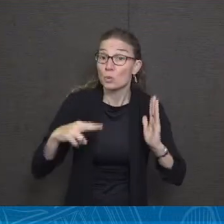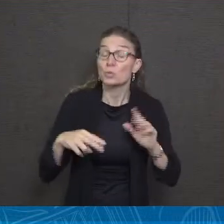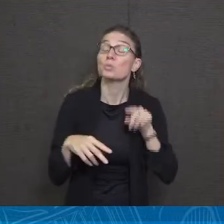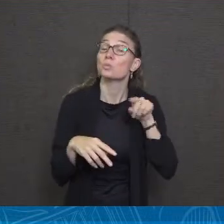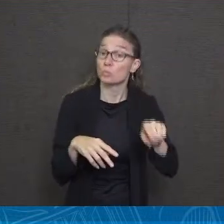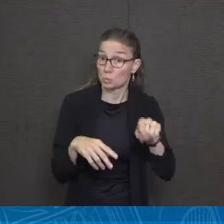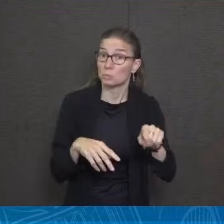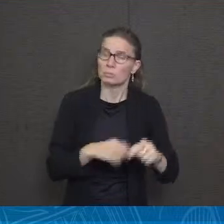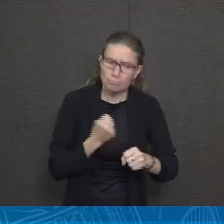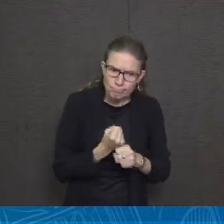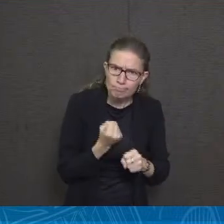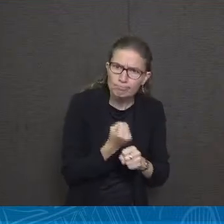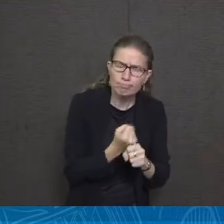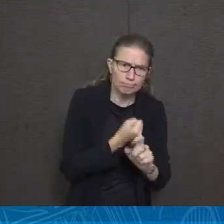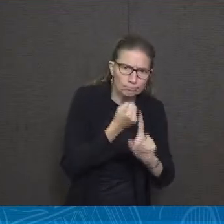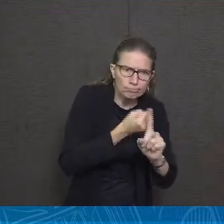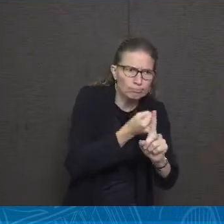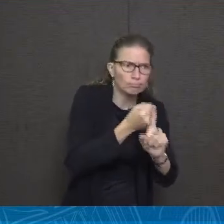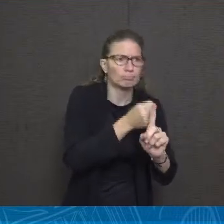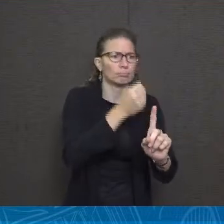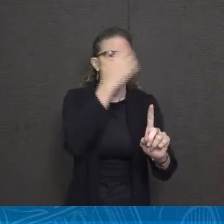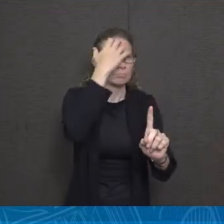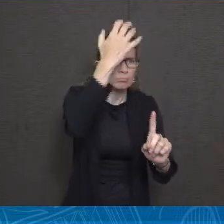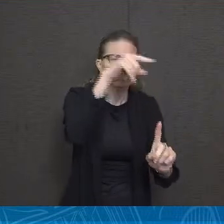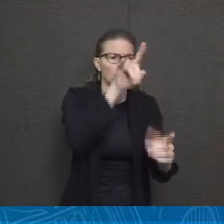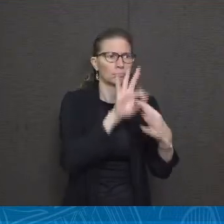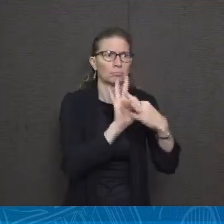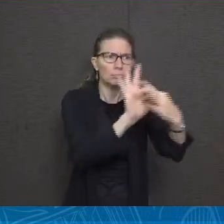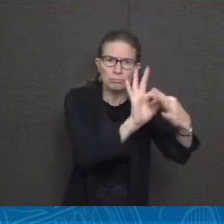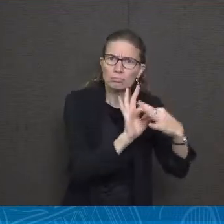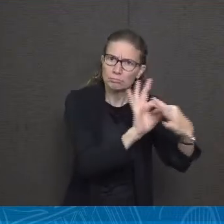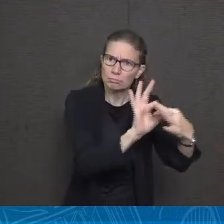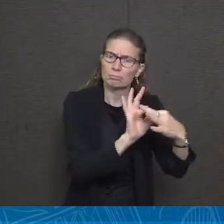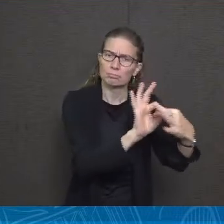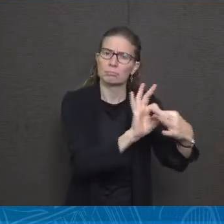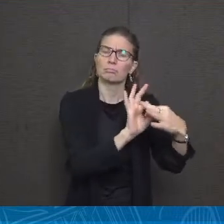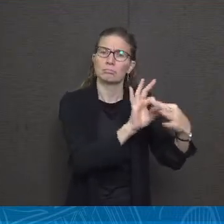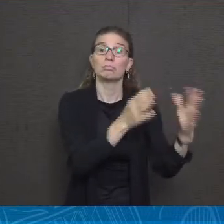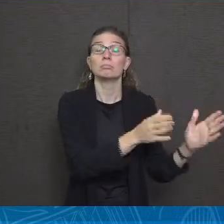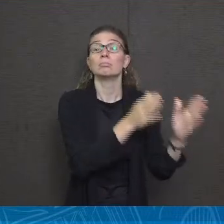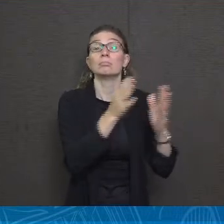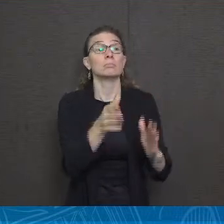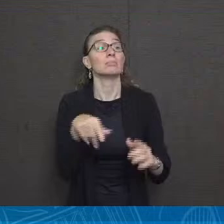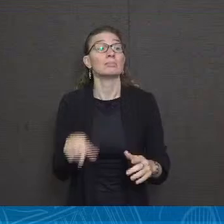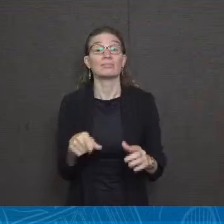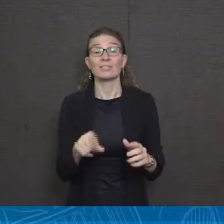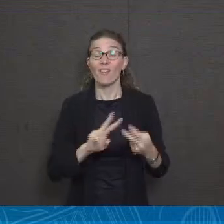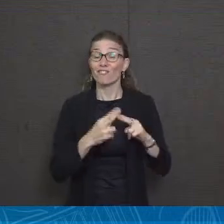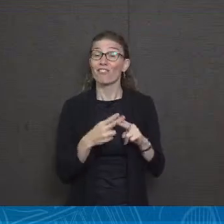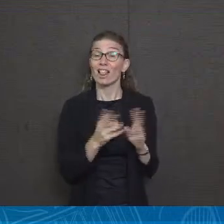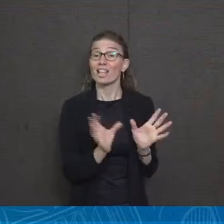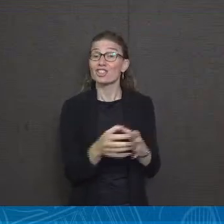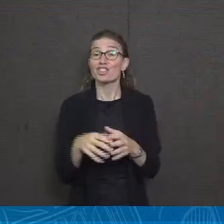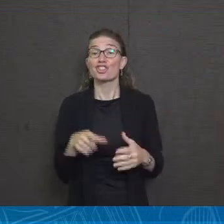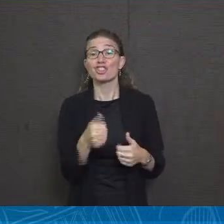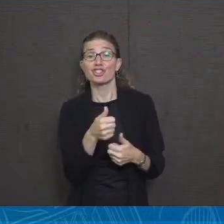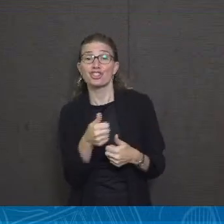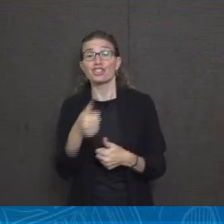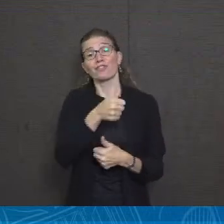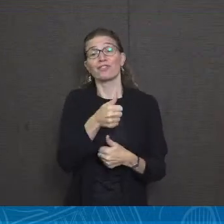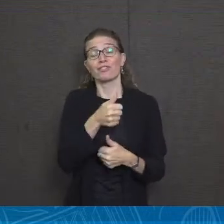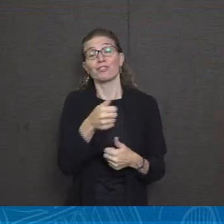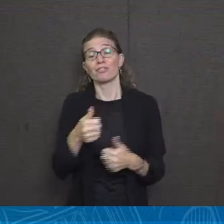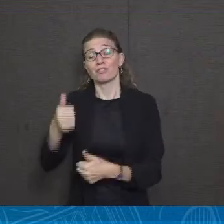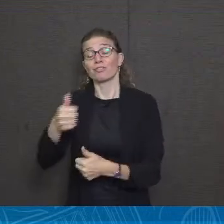in ensuring that. So our community chiefs in the villages, they play